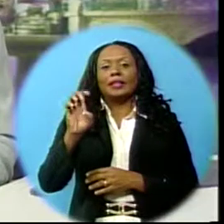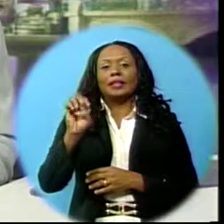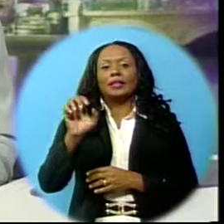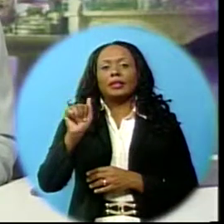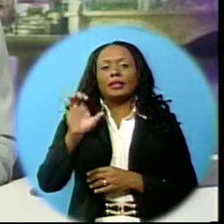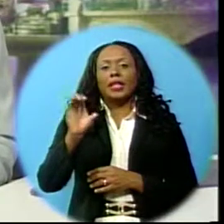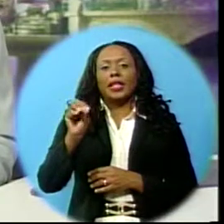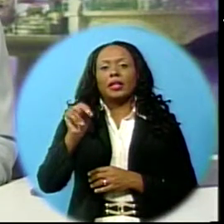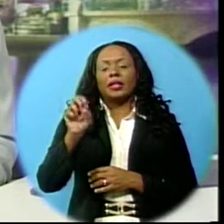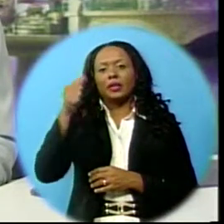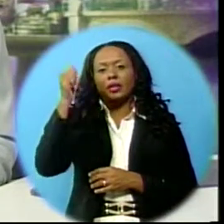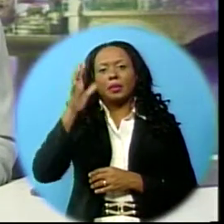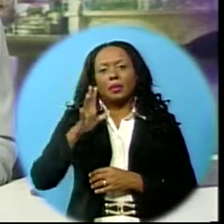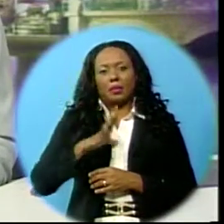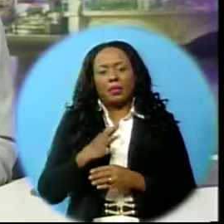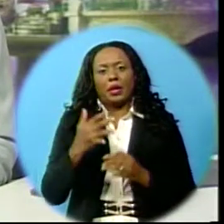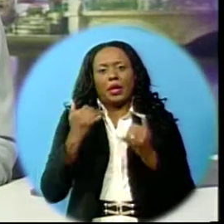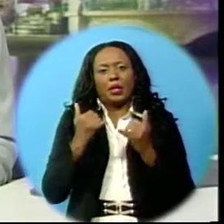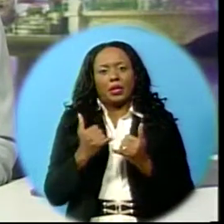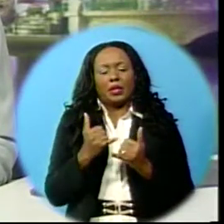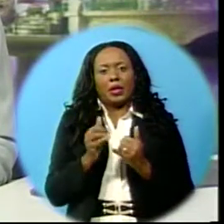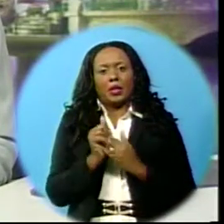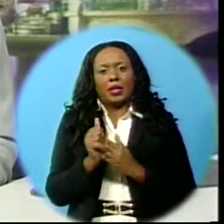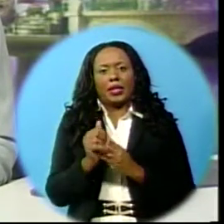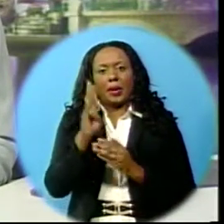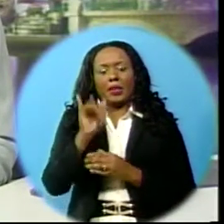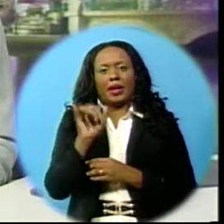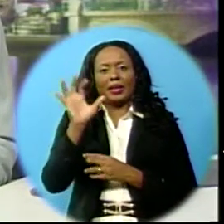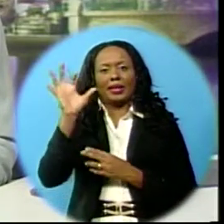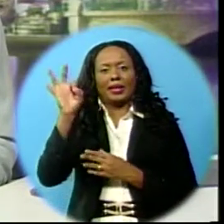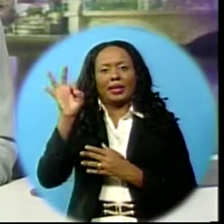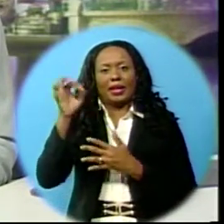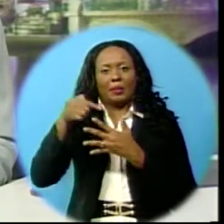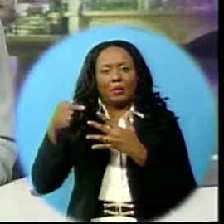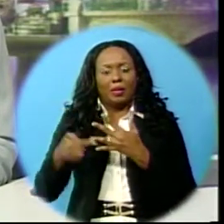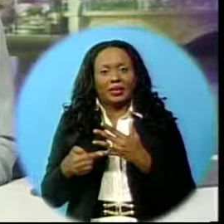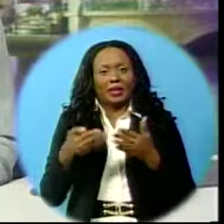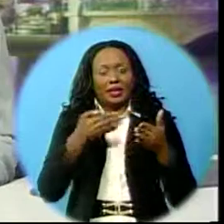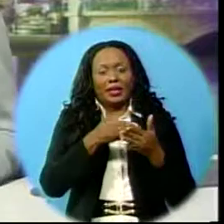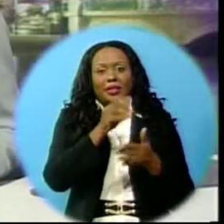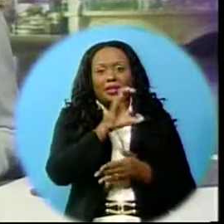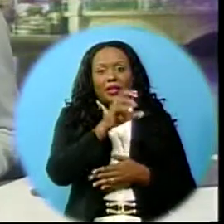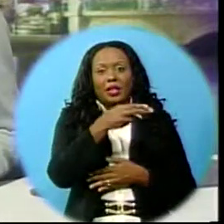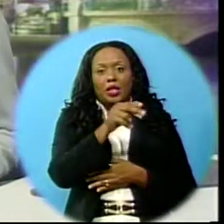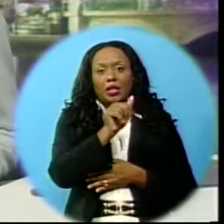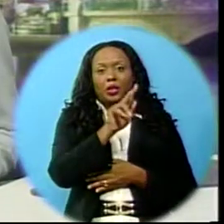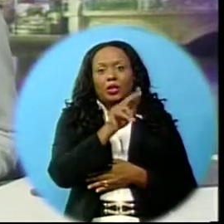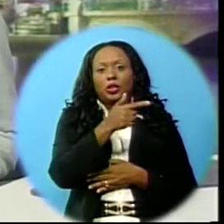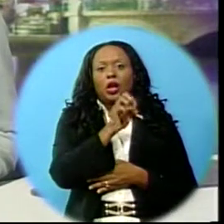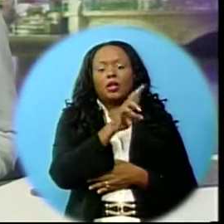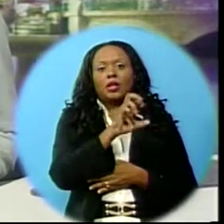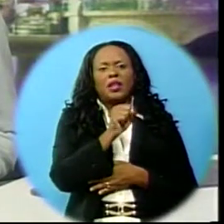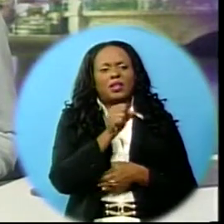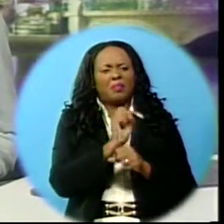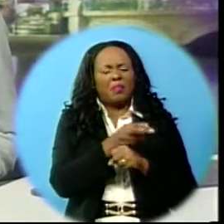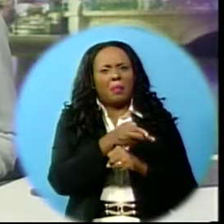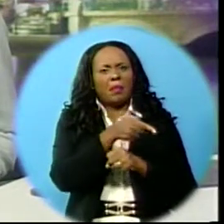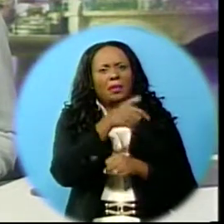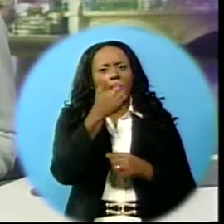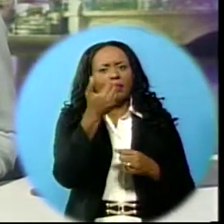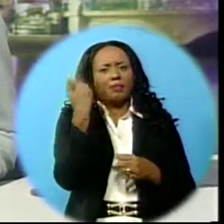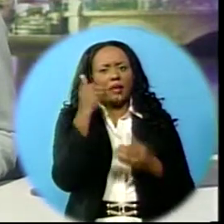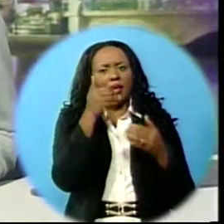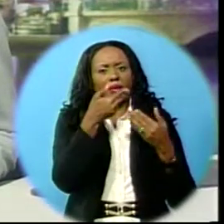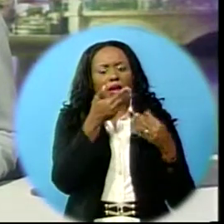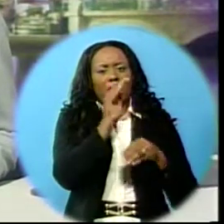9 points clear of the defending champions Chargers when the Goddard Enterprises Limited Division 1 Volleyball League second round began last night